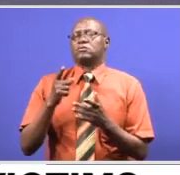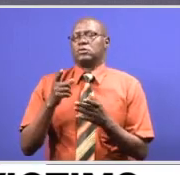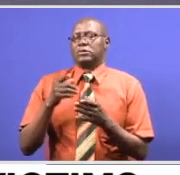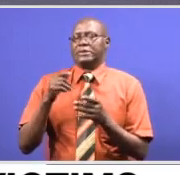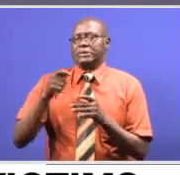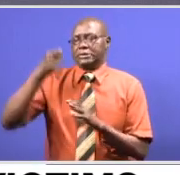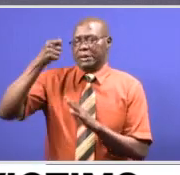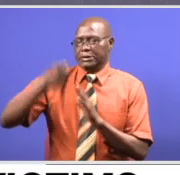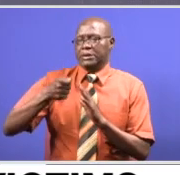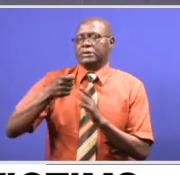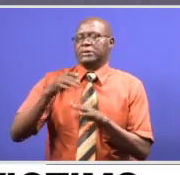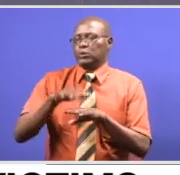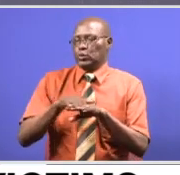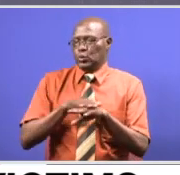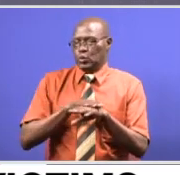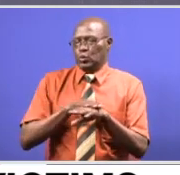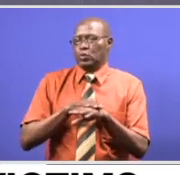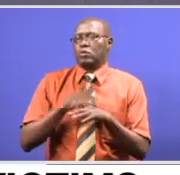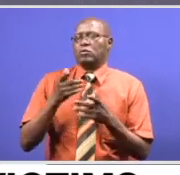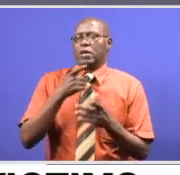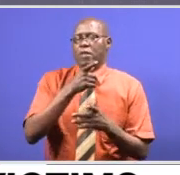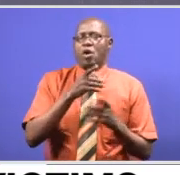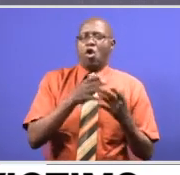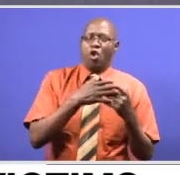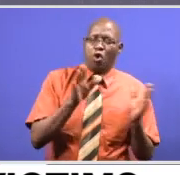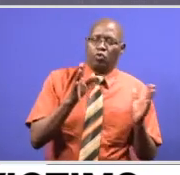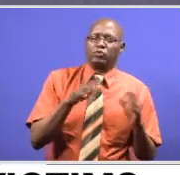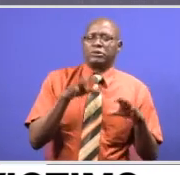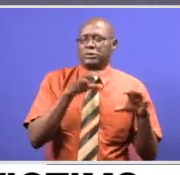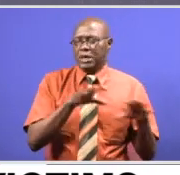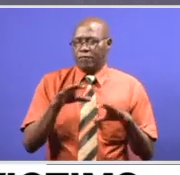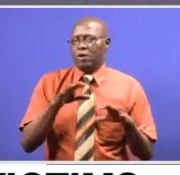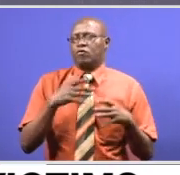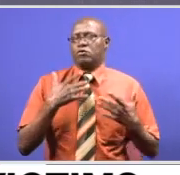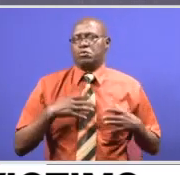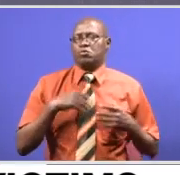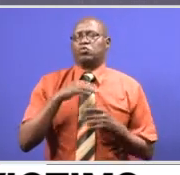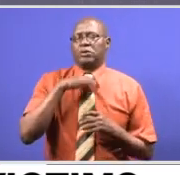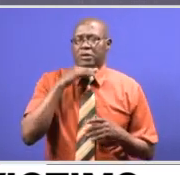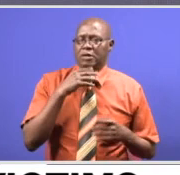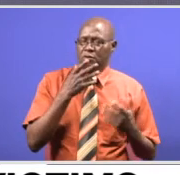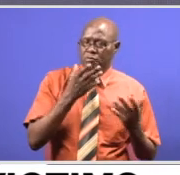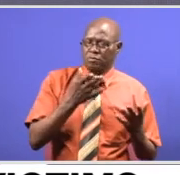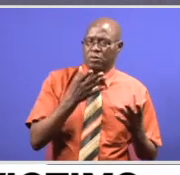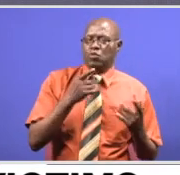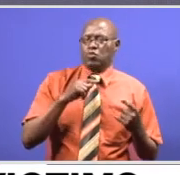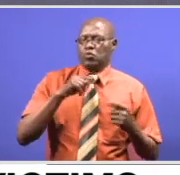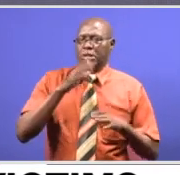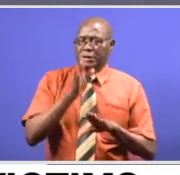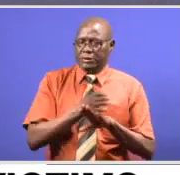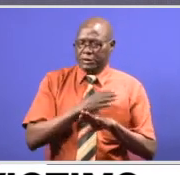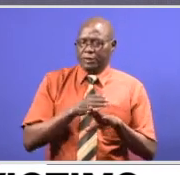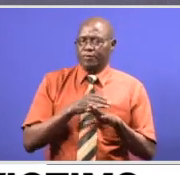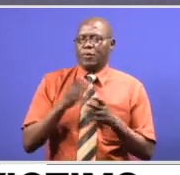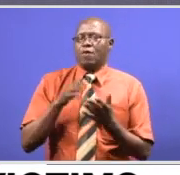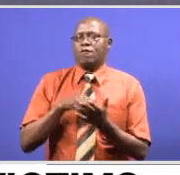sometimes too slow despite the devastation, the loss and the suffering of the bereaved and those injured. Sibaya disclosed that vulnerable